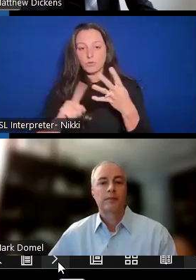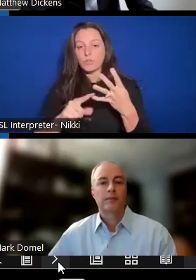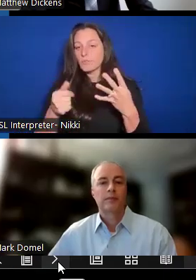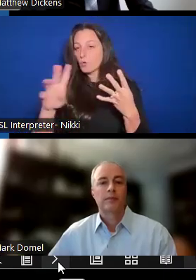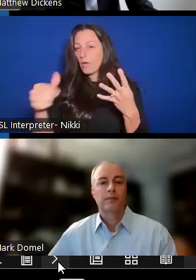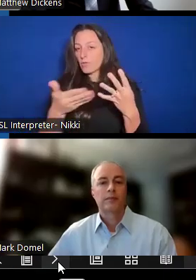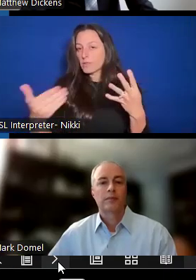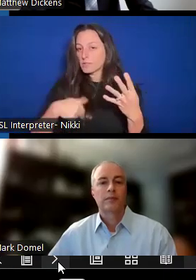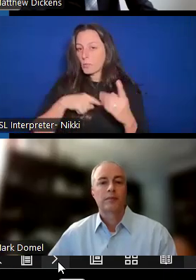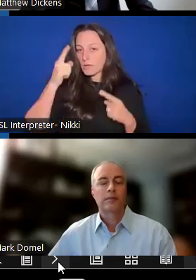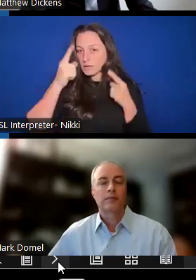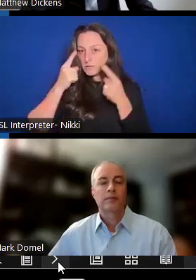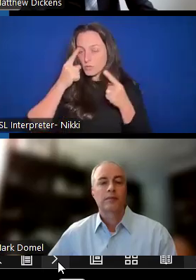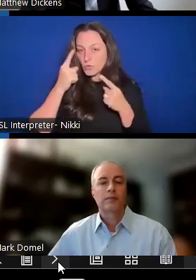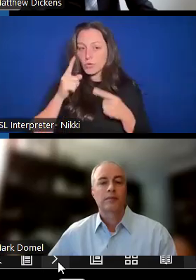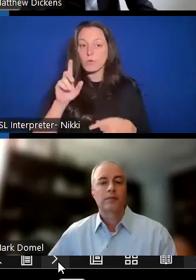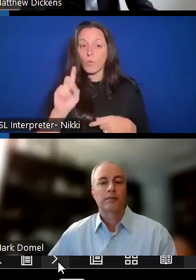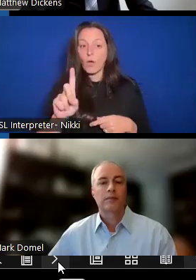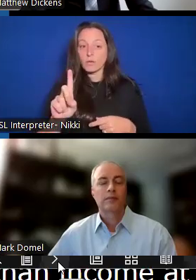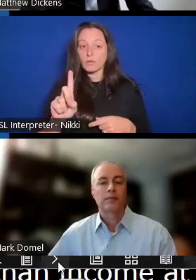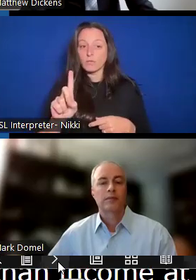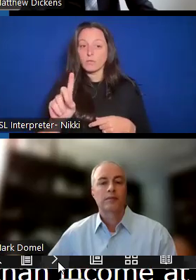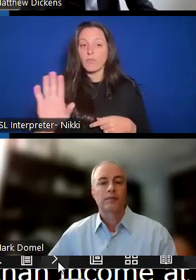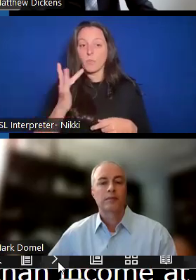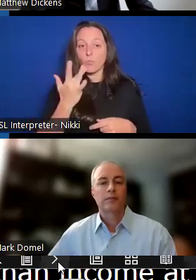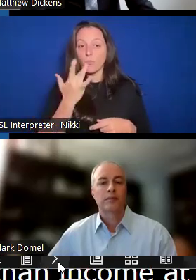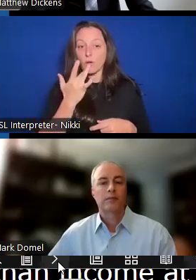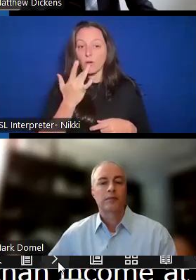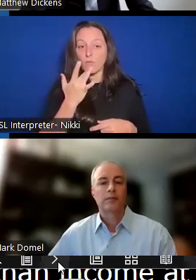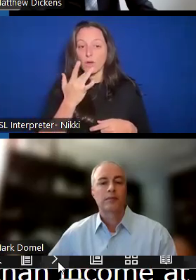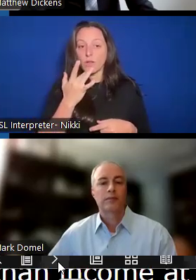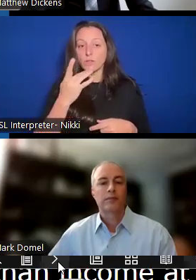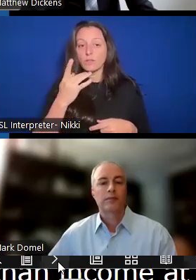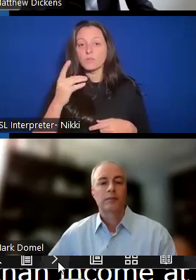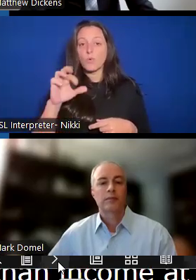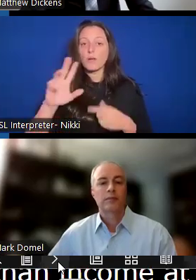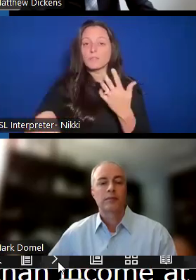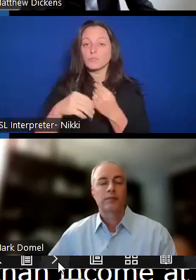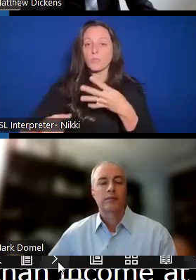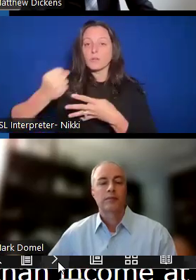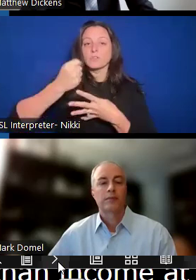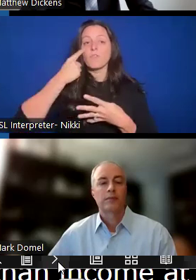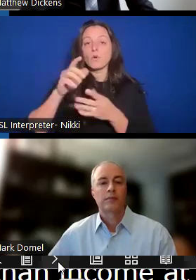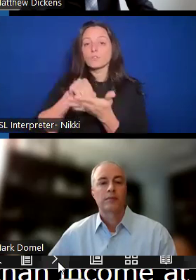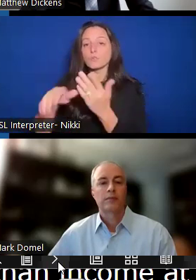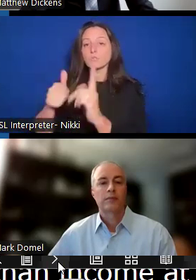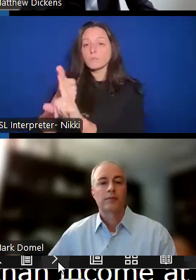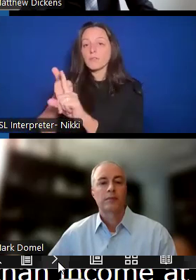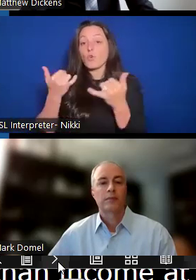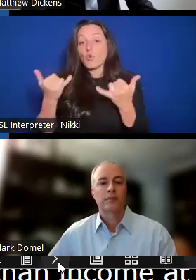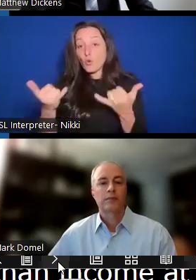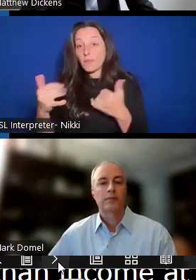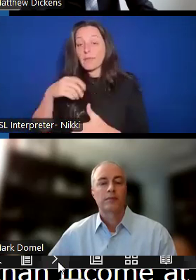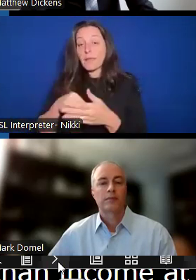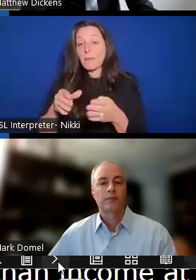factors. One is a preference or additional prioritization for students that are currently in public school